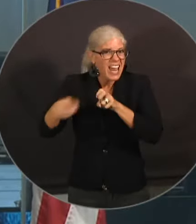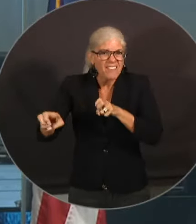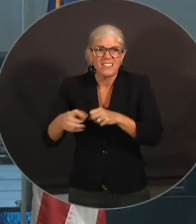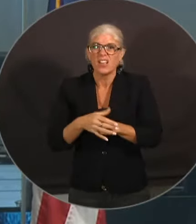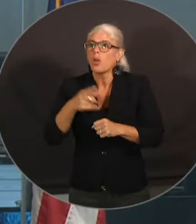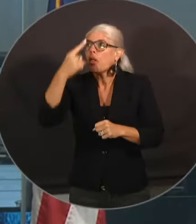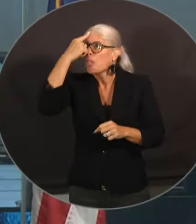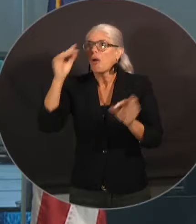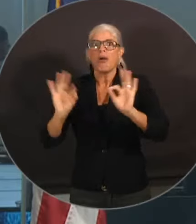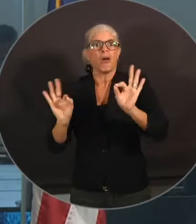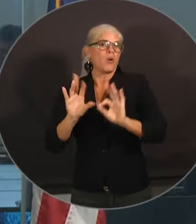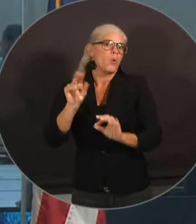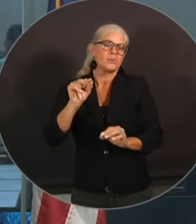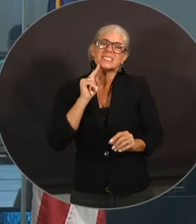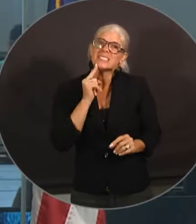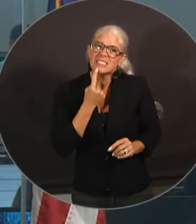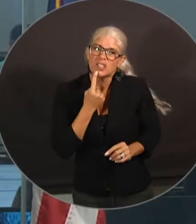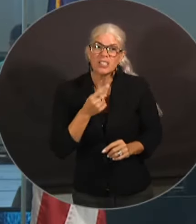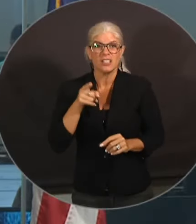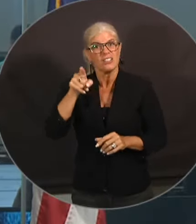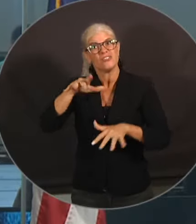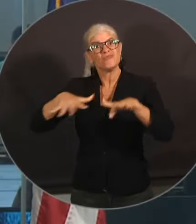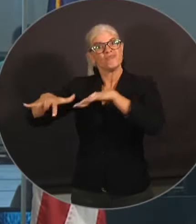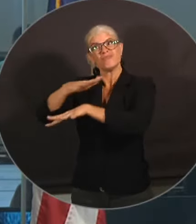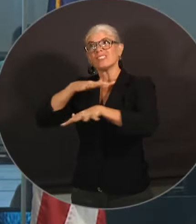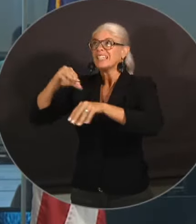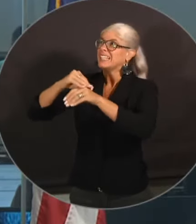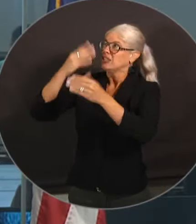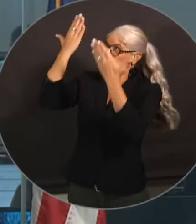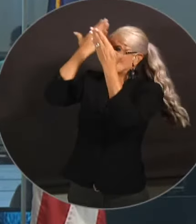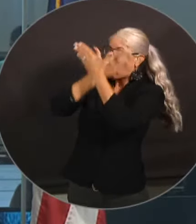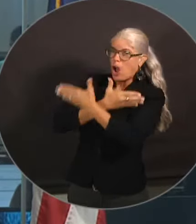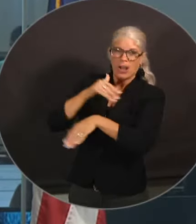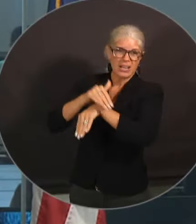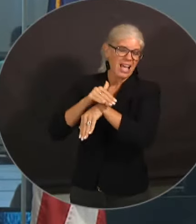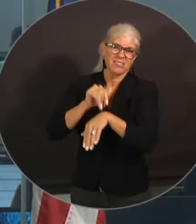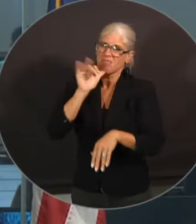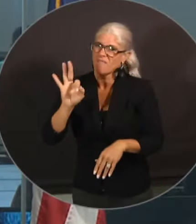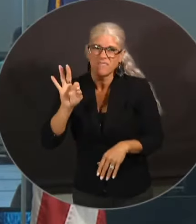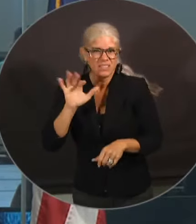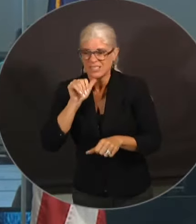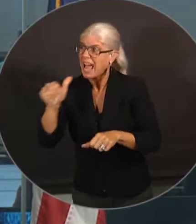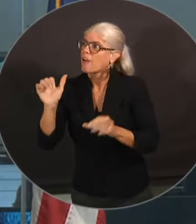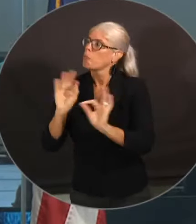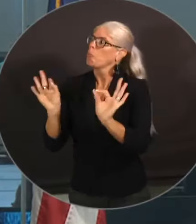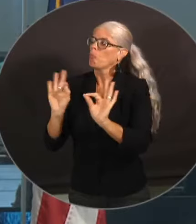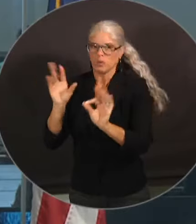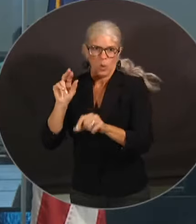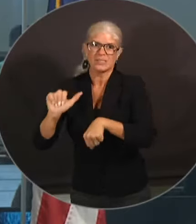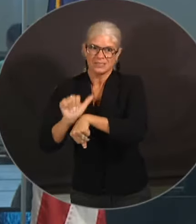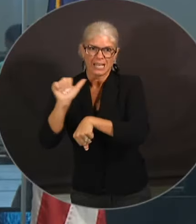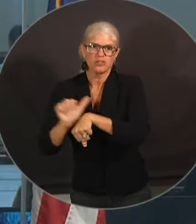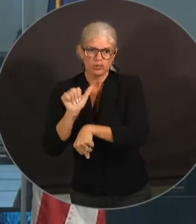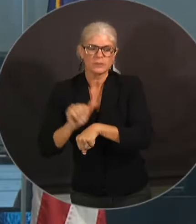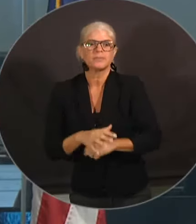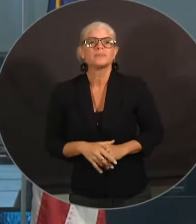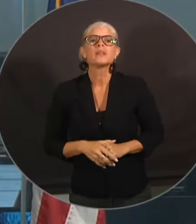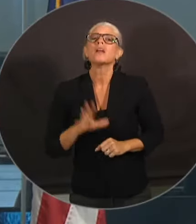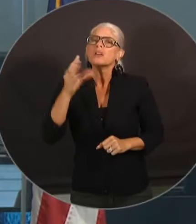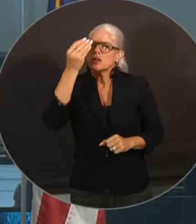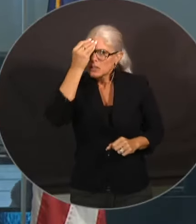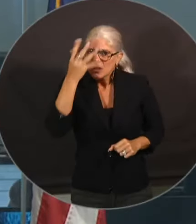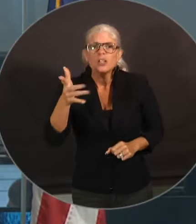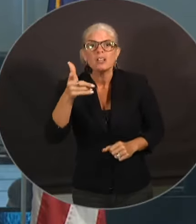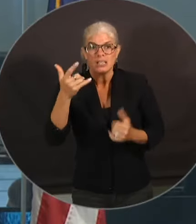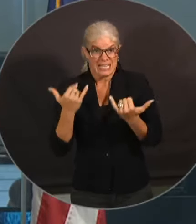but to be doing that in the dark of night is hazardous. The sun's going to come out. You're going to have time to take stock of this. You're going to